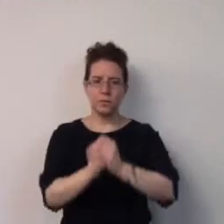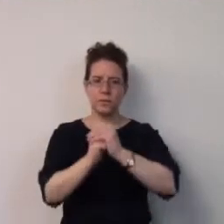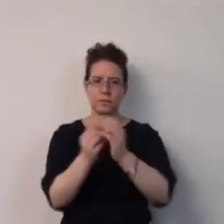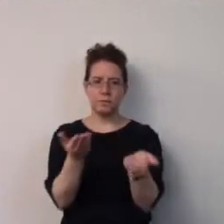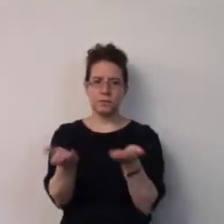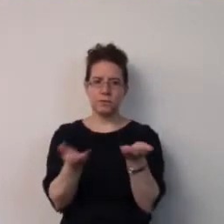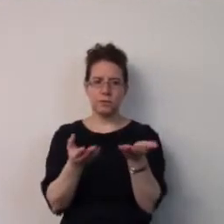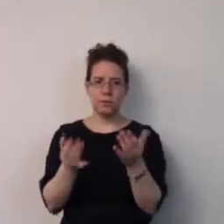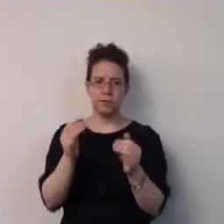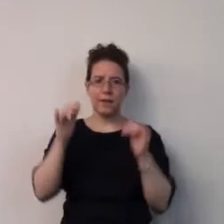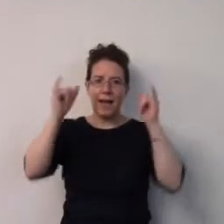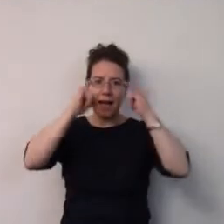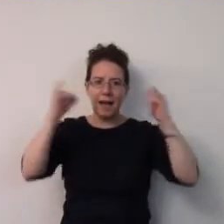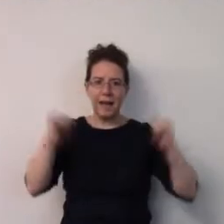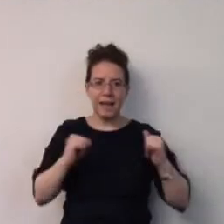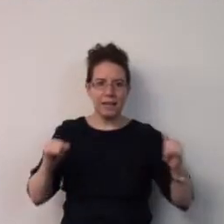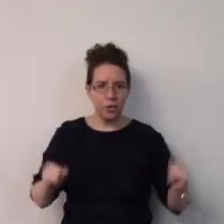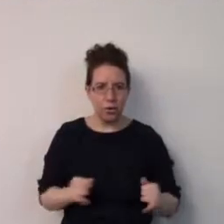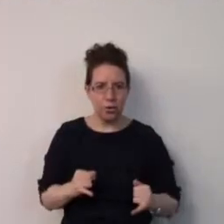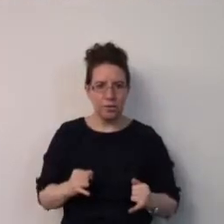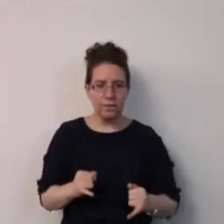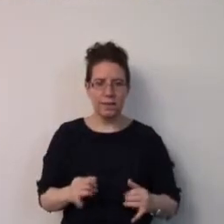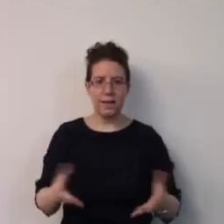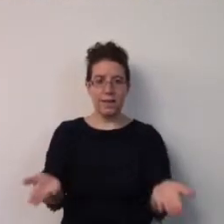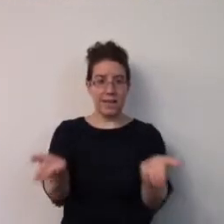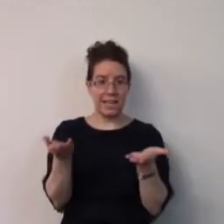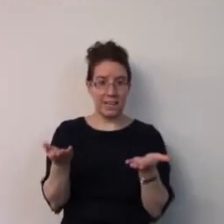Right. All because of their careless living.